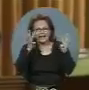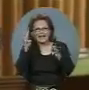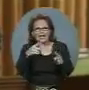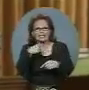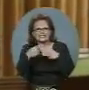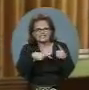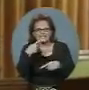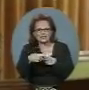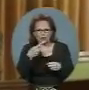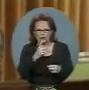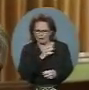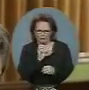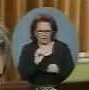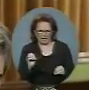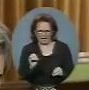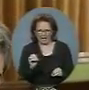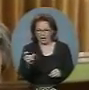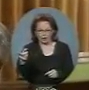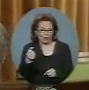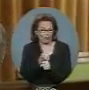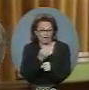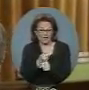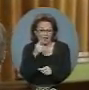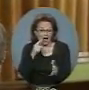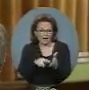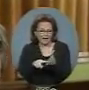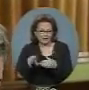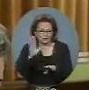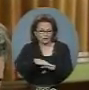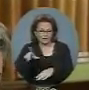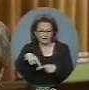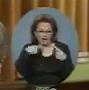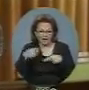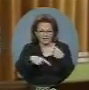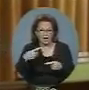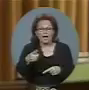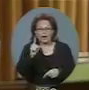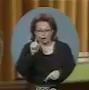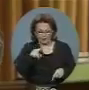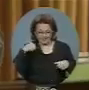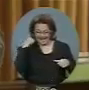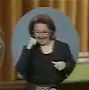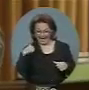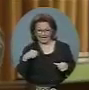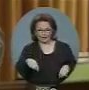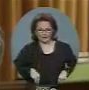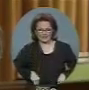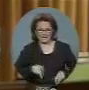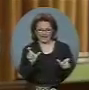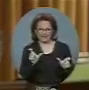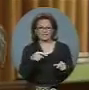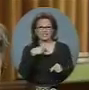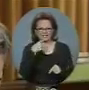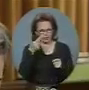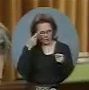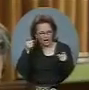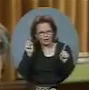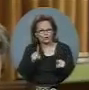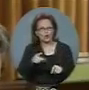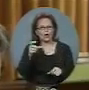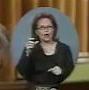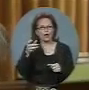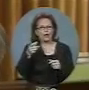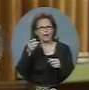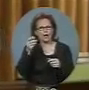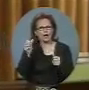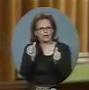Exactly. The Defence Minister said yesterday that they'd reached an access agreement with the government in Kandahar province. Then he released a